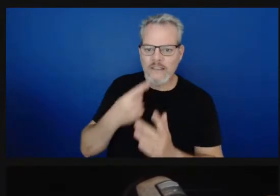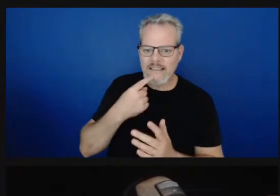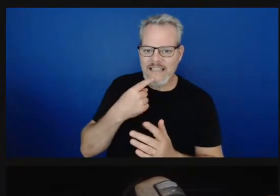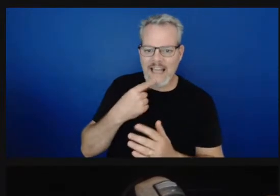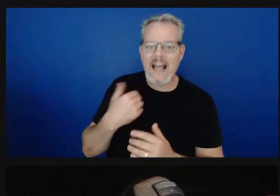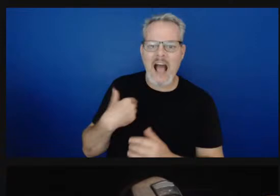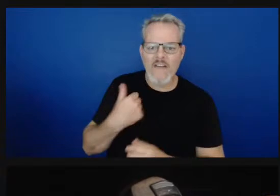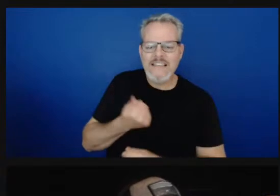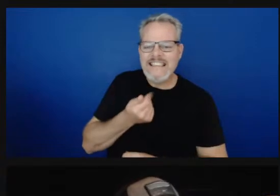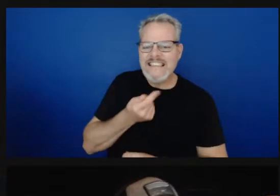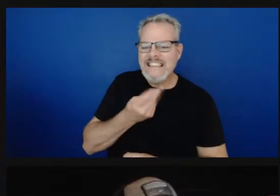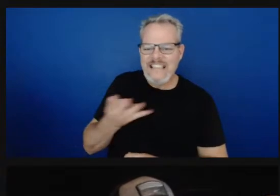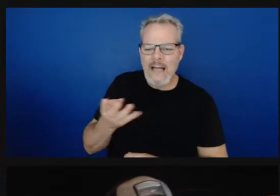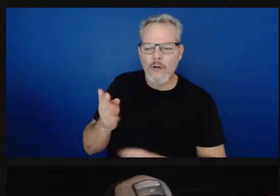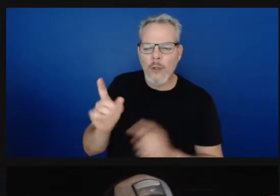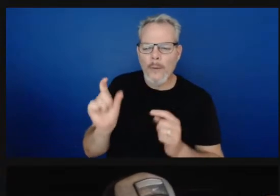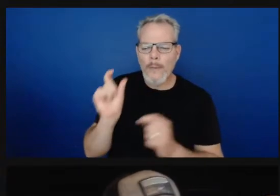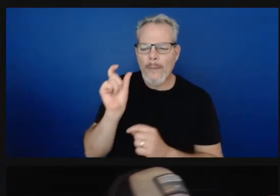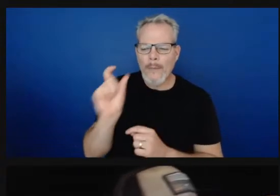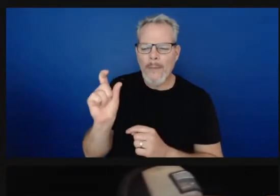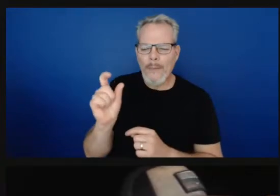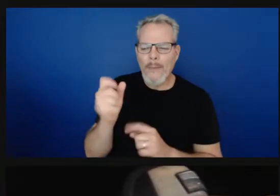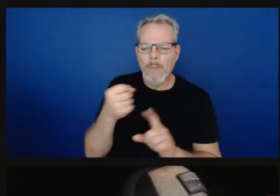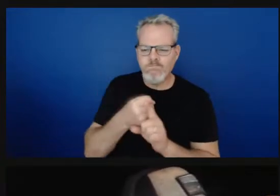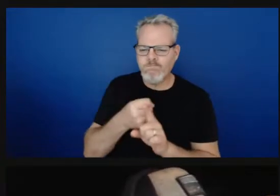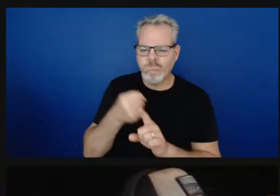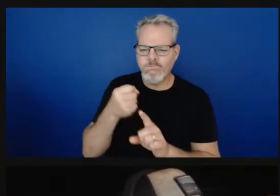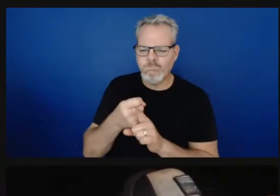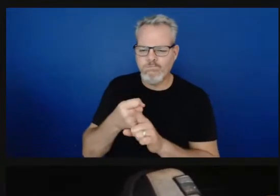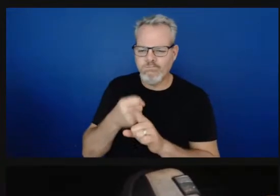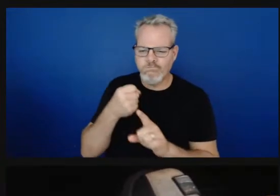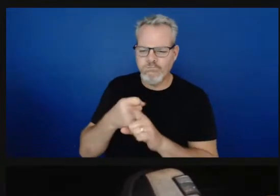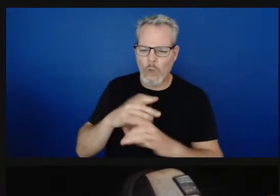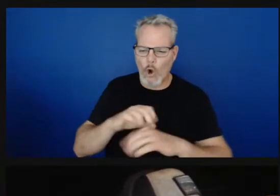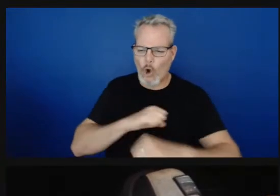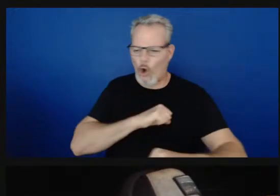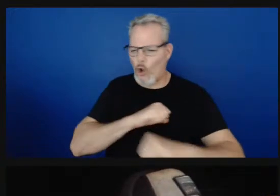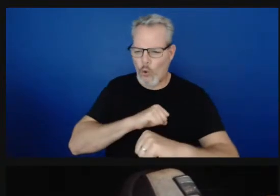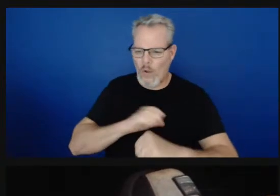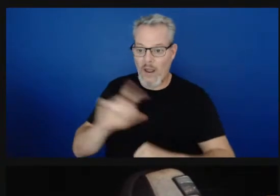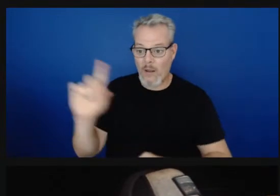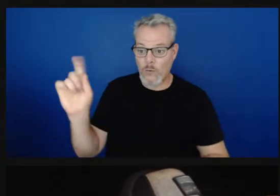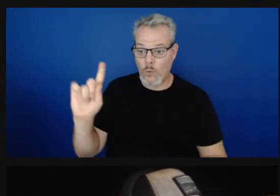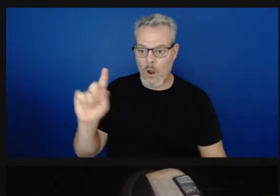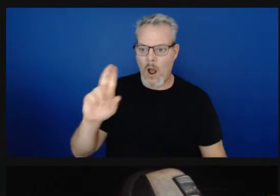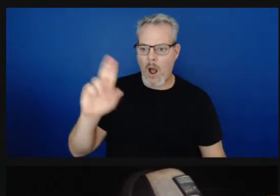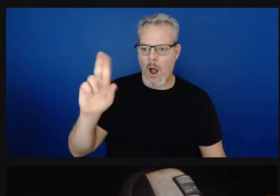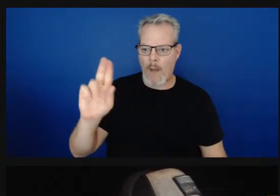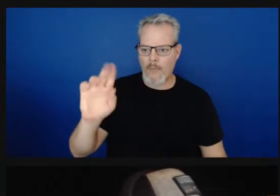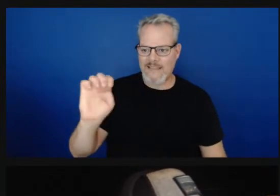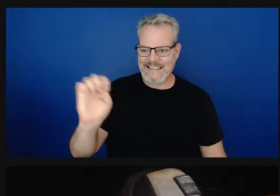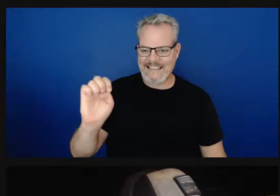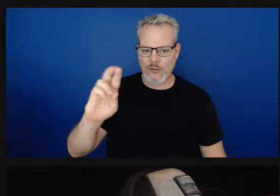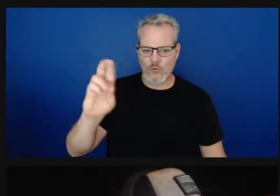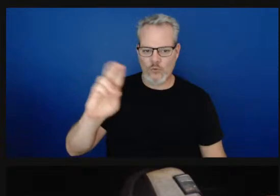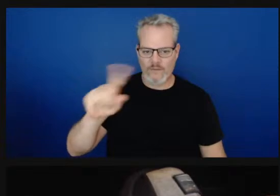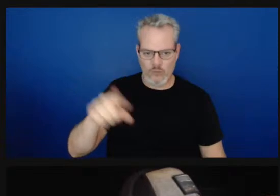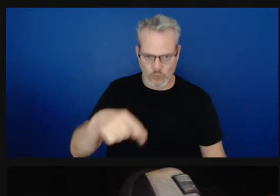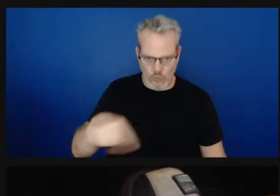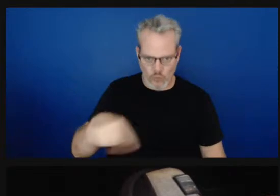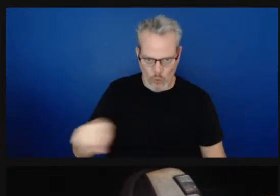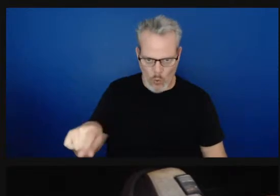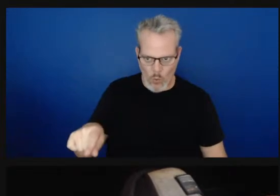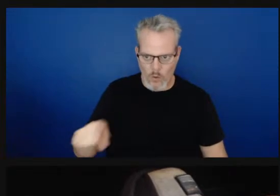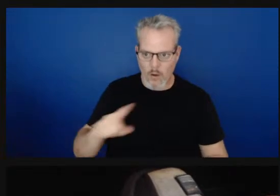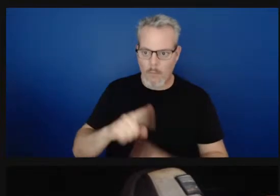minor episodes of seismicity in the upper east rift zone in the past month, but no unusual activity has been noted along the rest